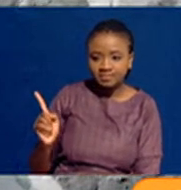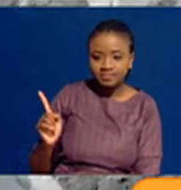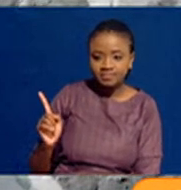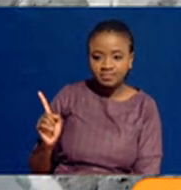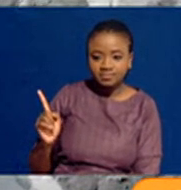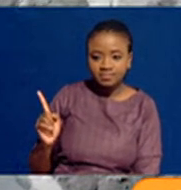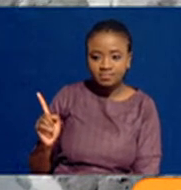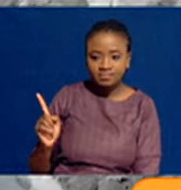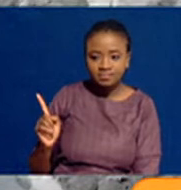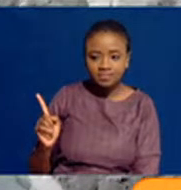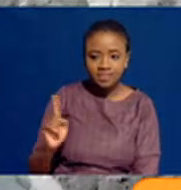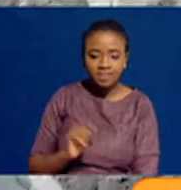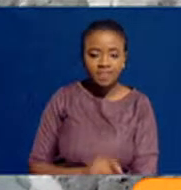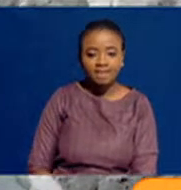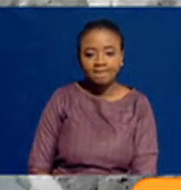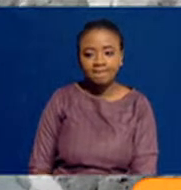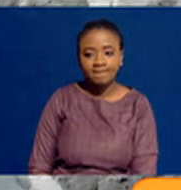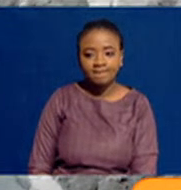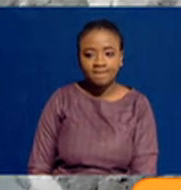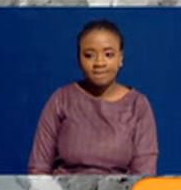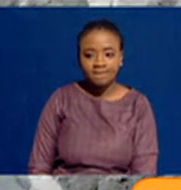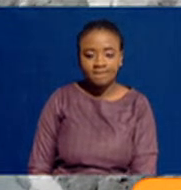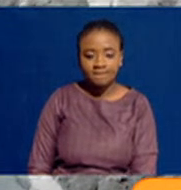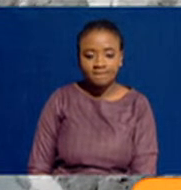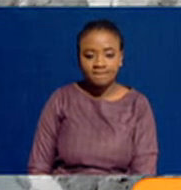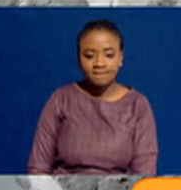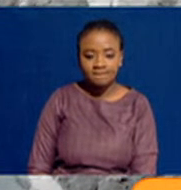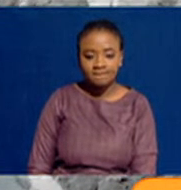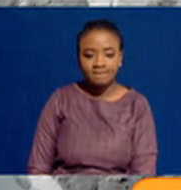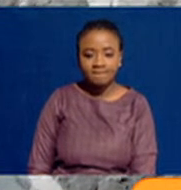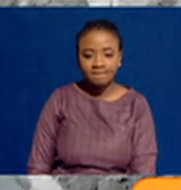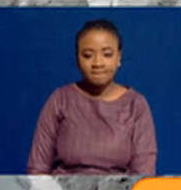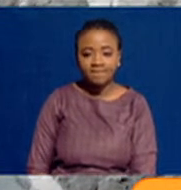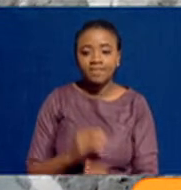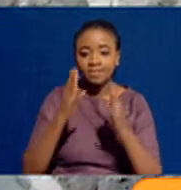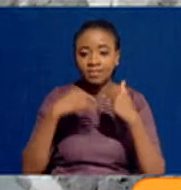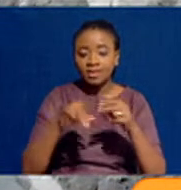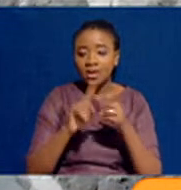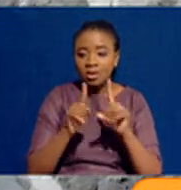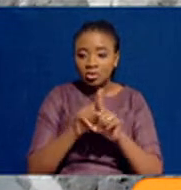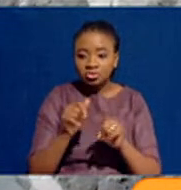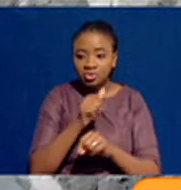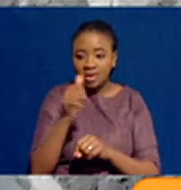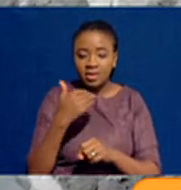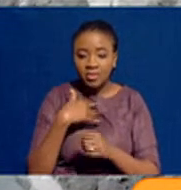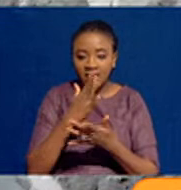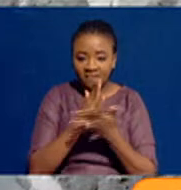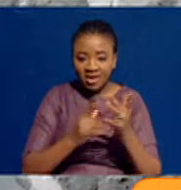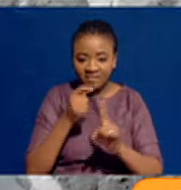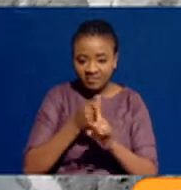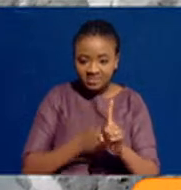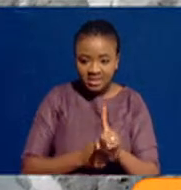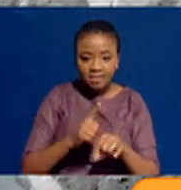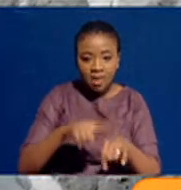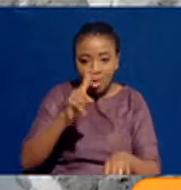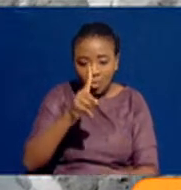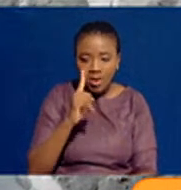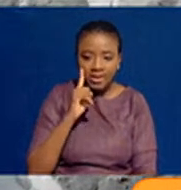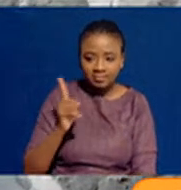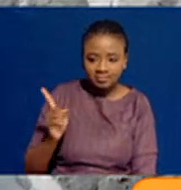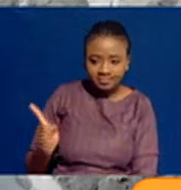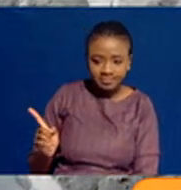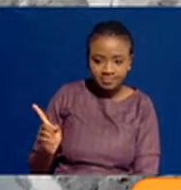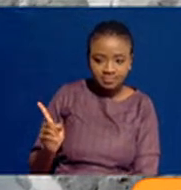January 2023 until 21st April 2023. Learners will have a half-term break within the 13-week first